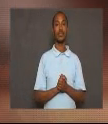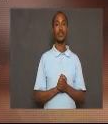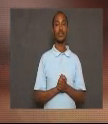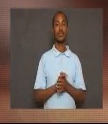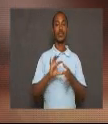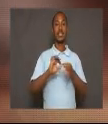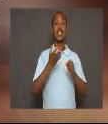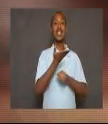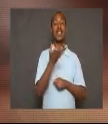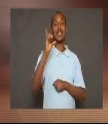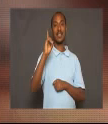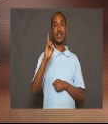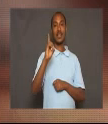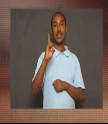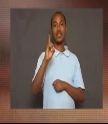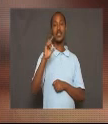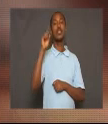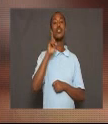Sentence D is true.